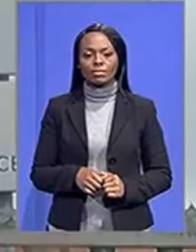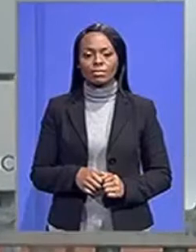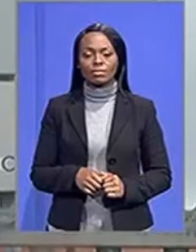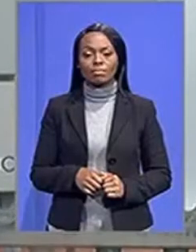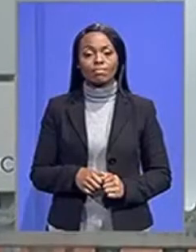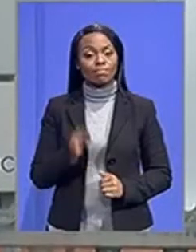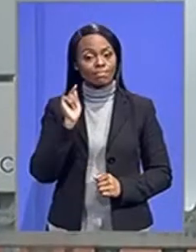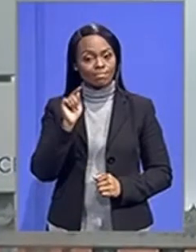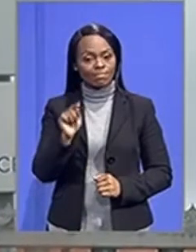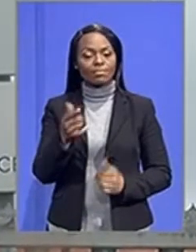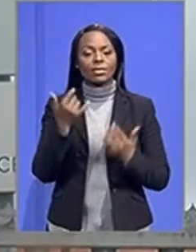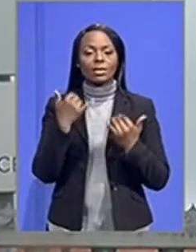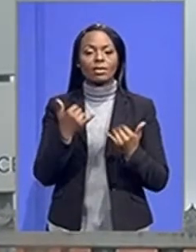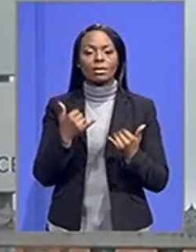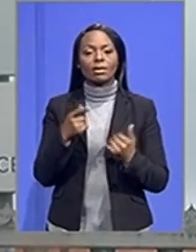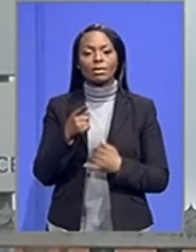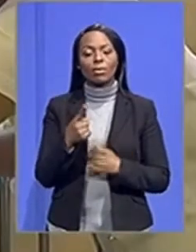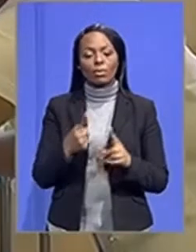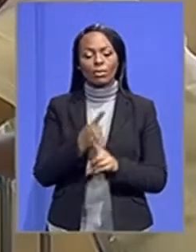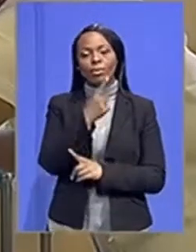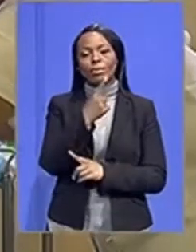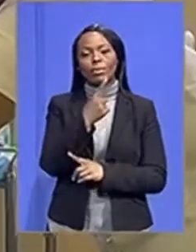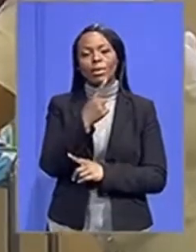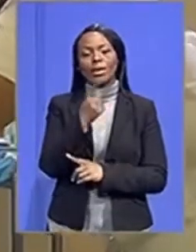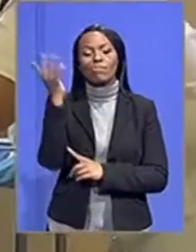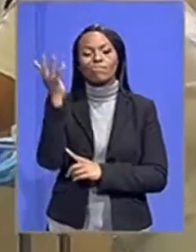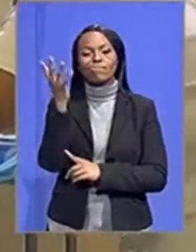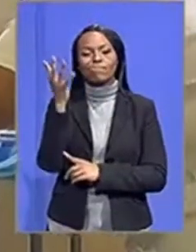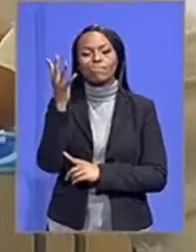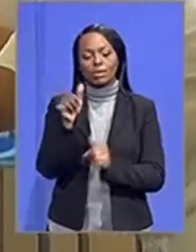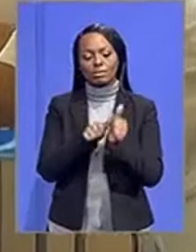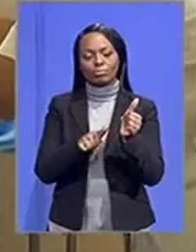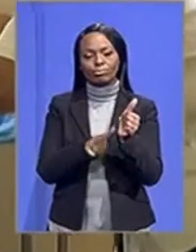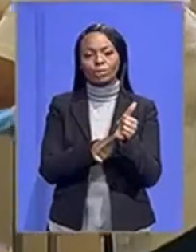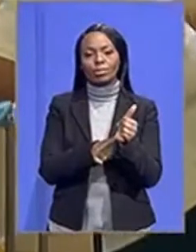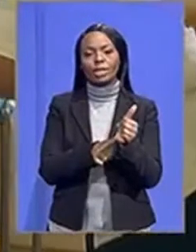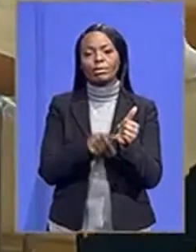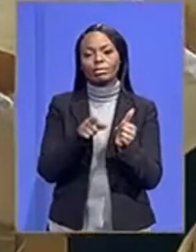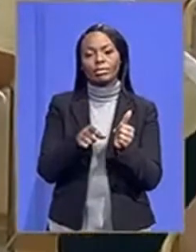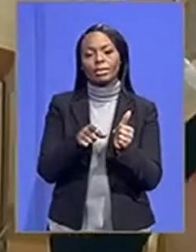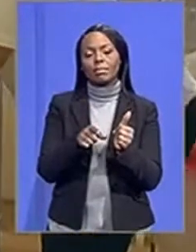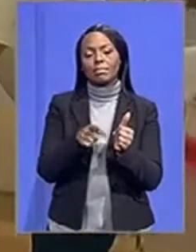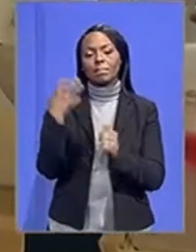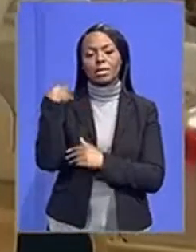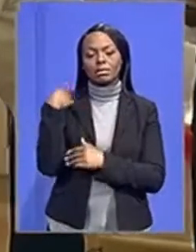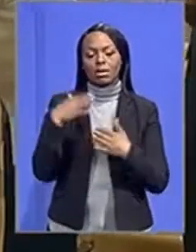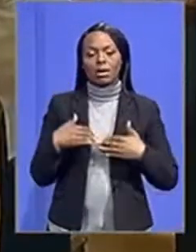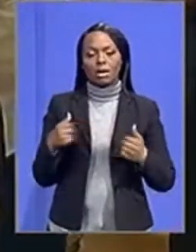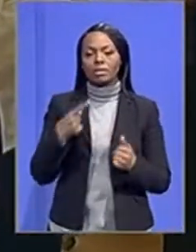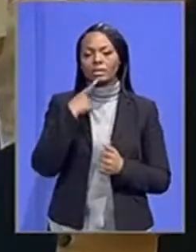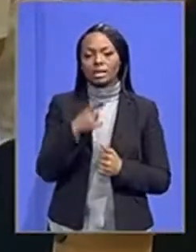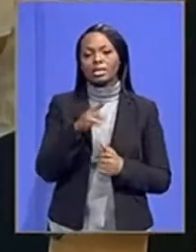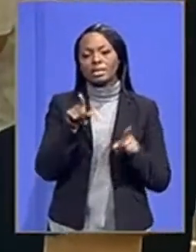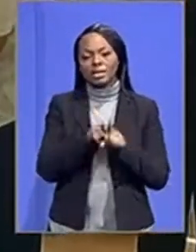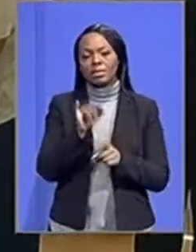Se kgatlhanong le se motlatsa tona wa boitekanelo a neng a se netefatsa fa a ne a re ba tla letlelela bao ba